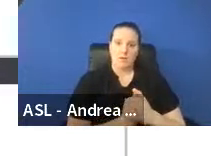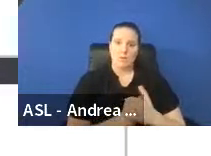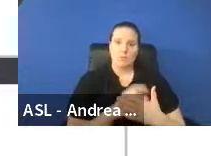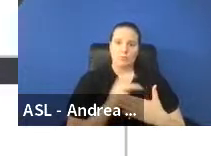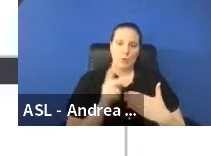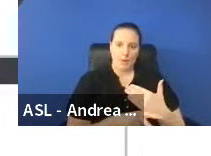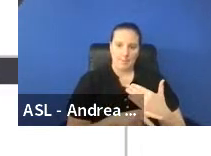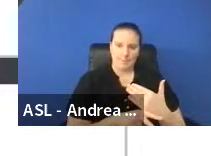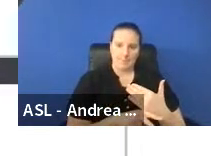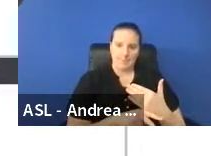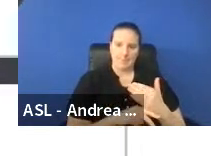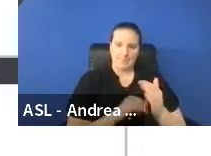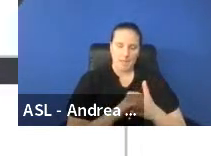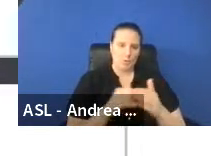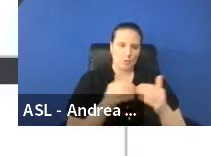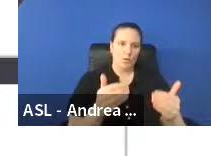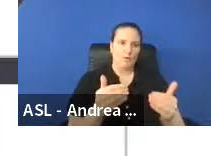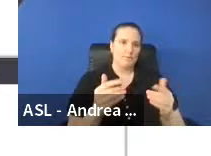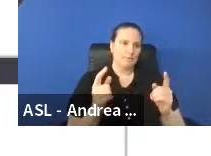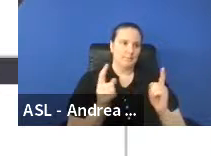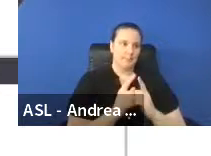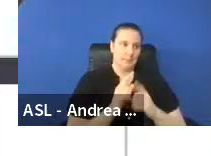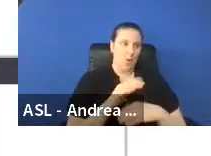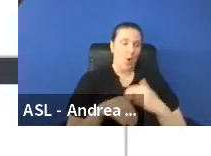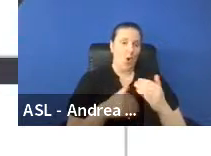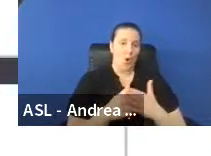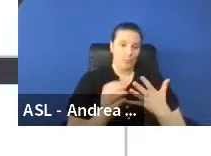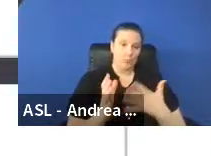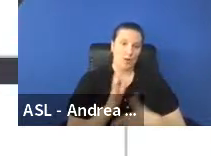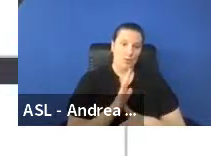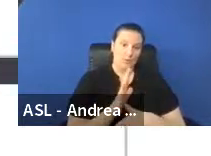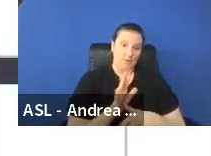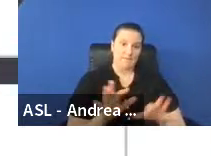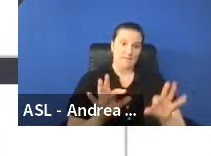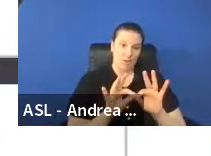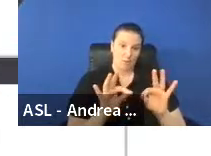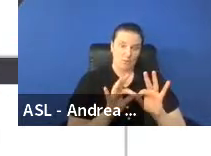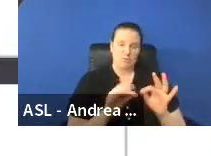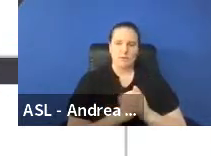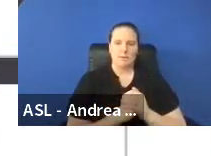program as that goes forward meets all of those priorities and values.